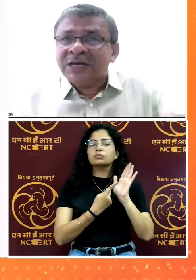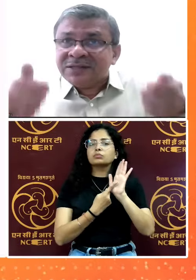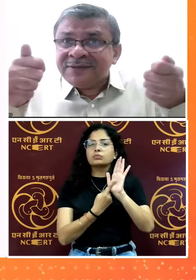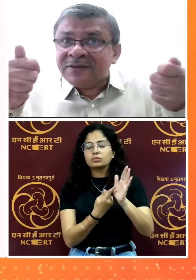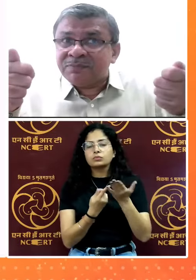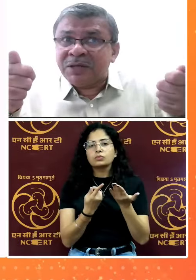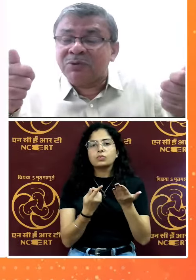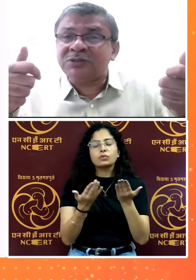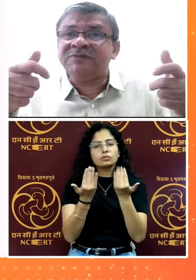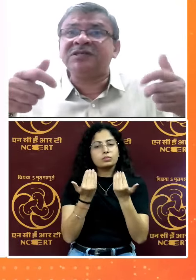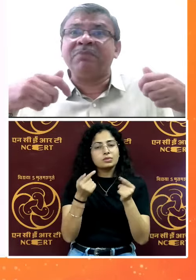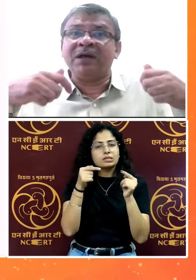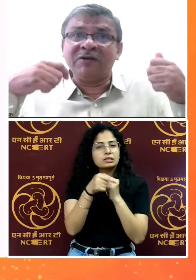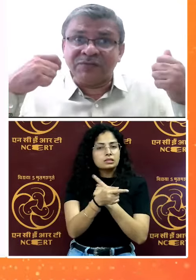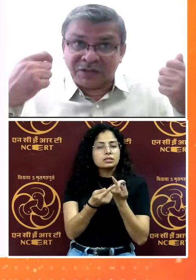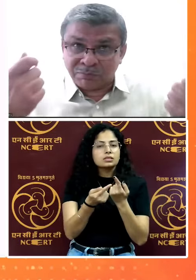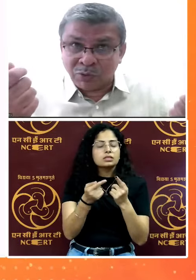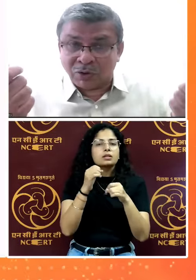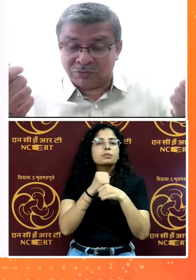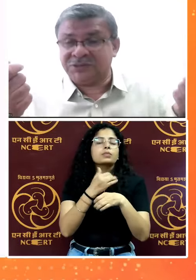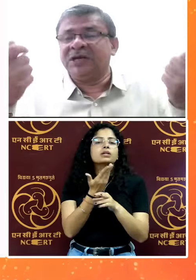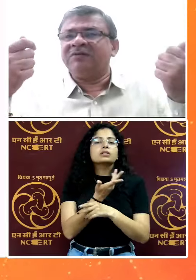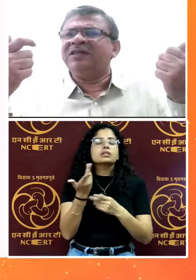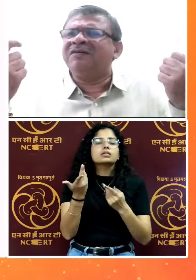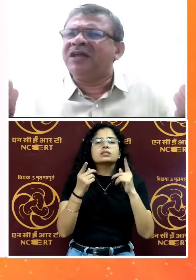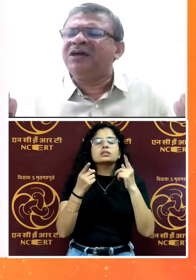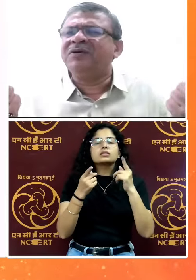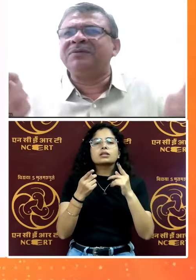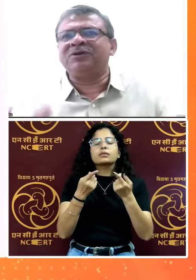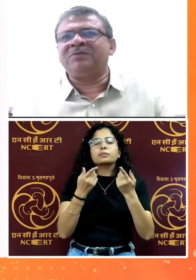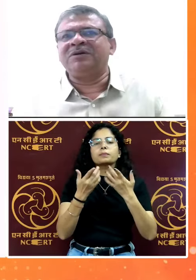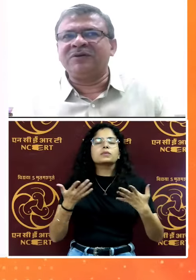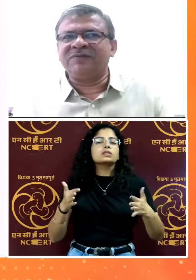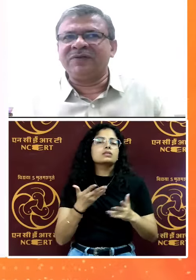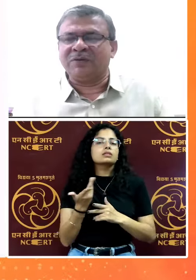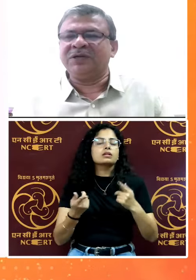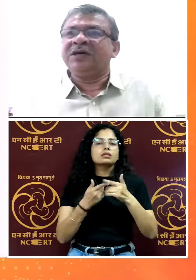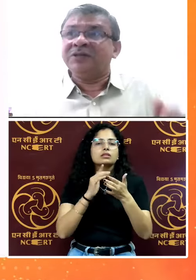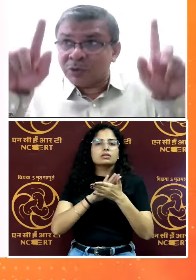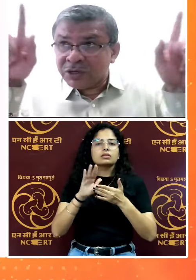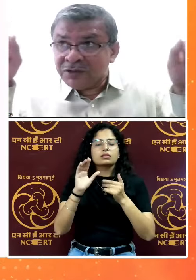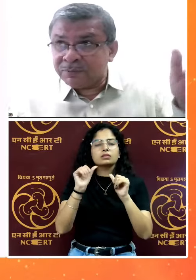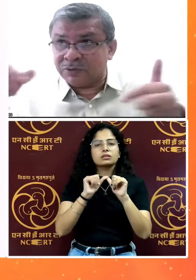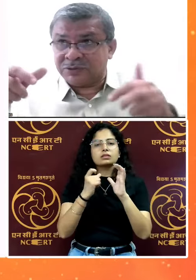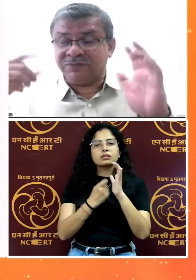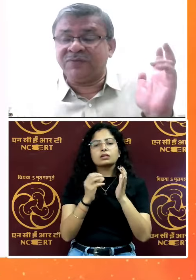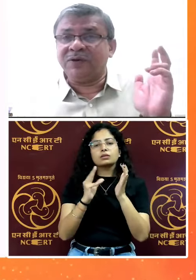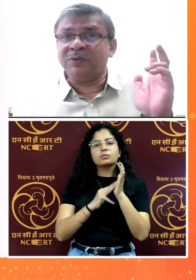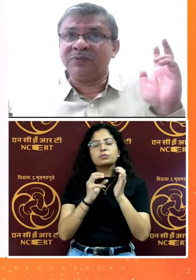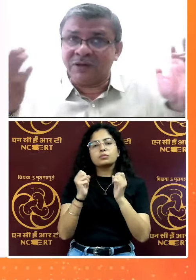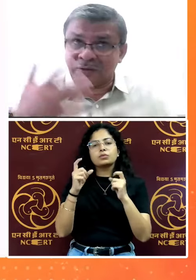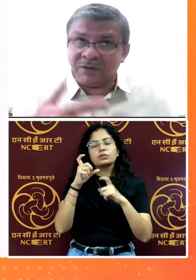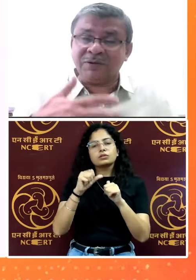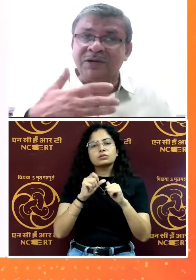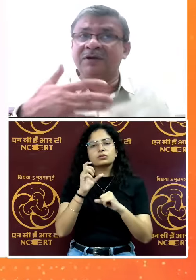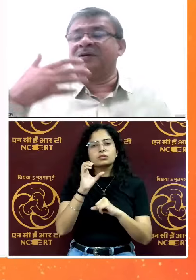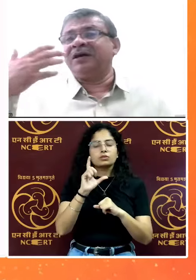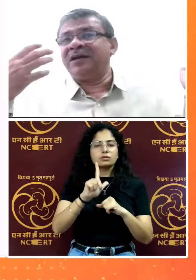boards. These display boards, which are made of thermocols, they are very good absorbers of sound. The notice boards, which we use